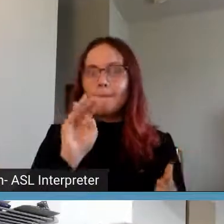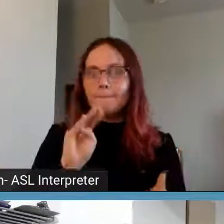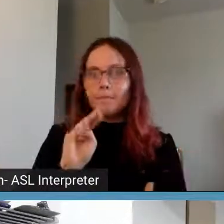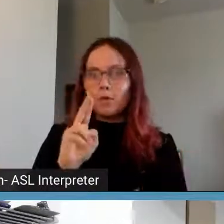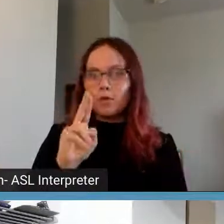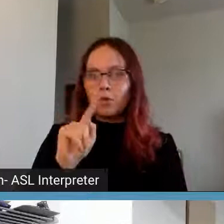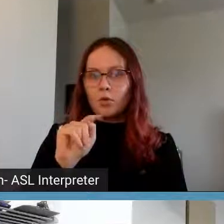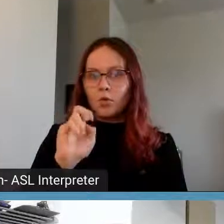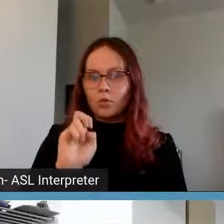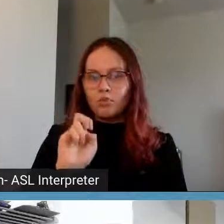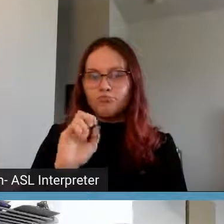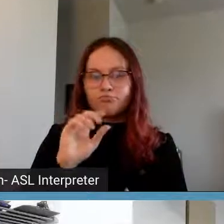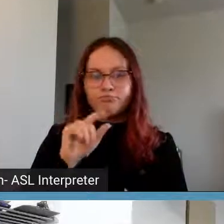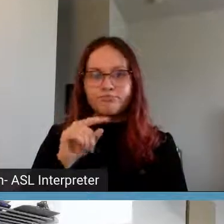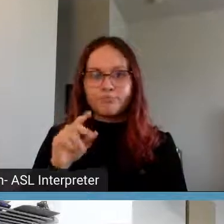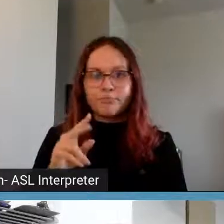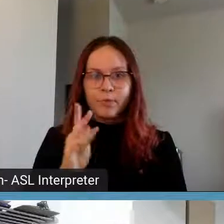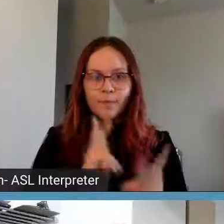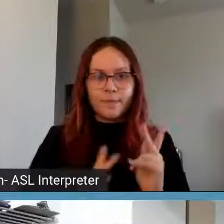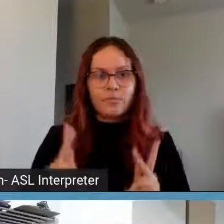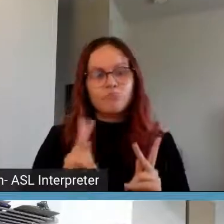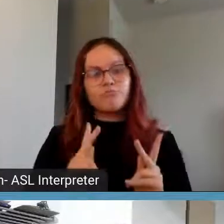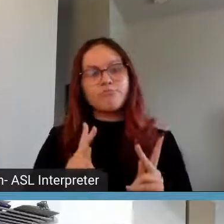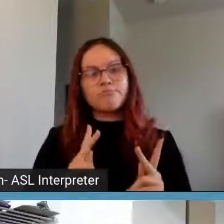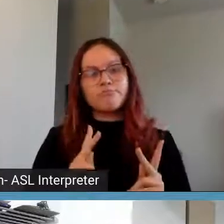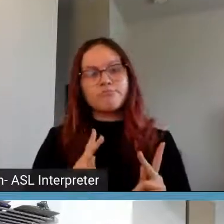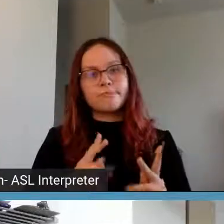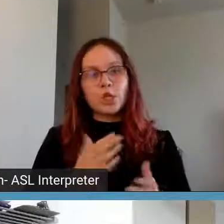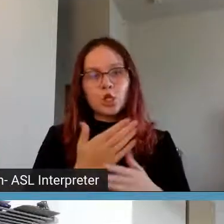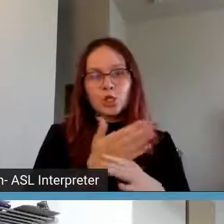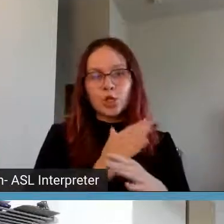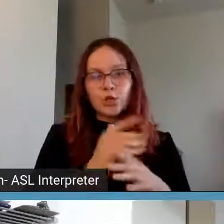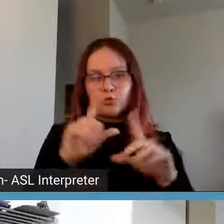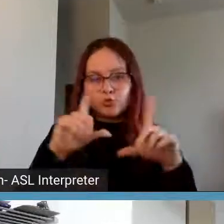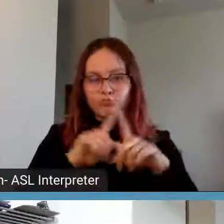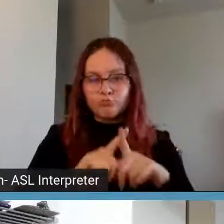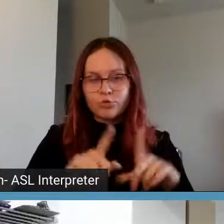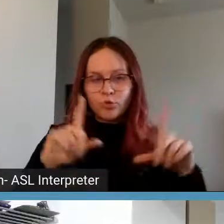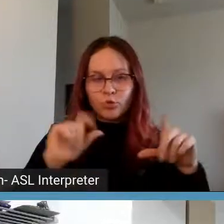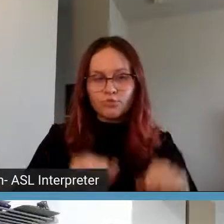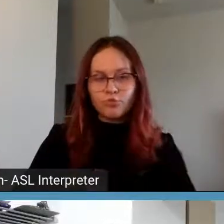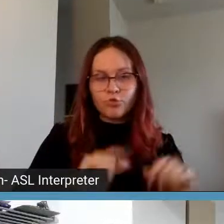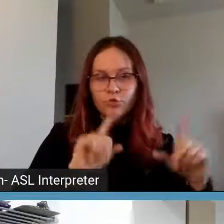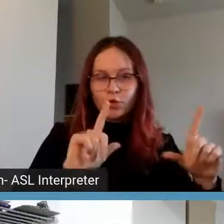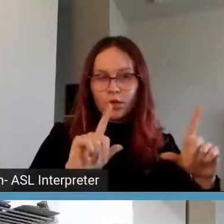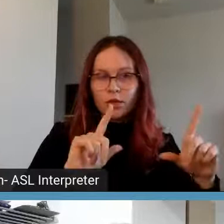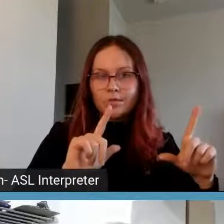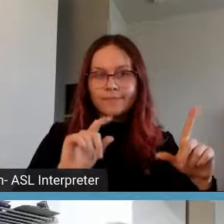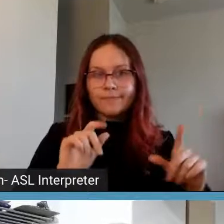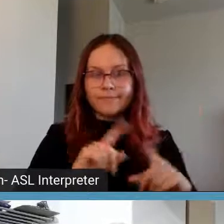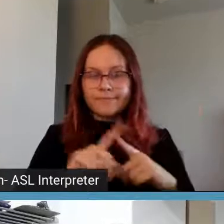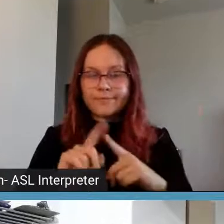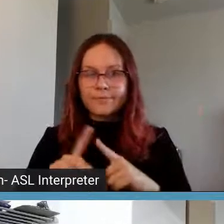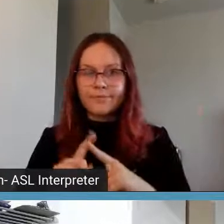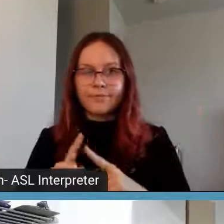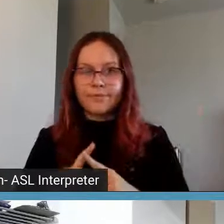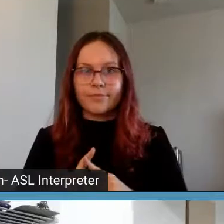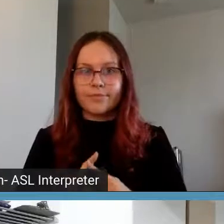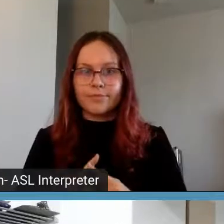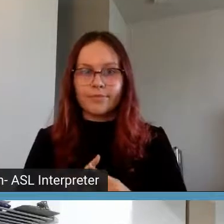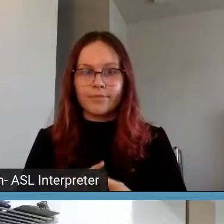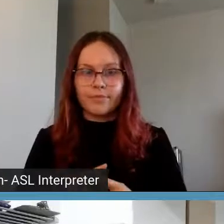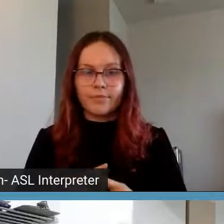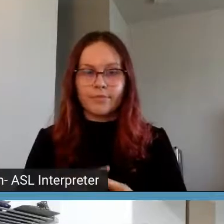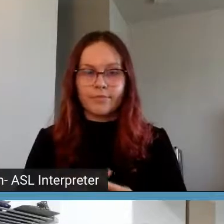co-host, letting them share their screen, unmuting, whatever, and to have that program partner sort of behind the scenes